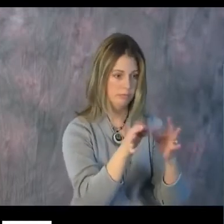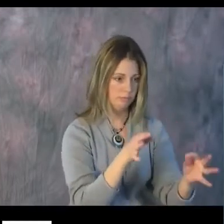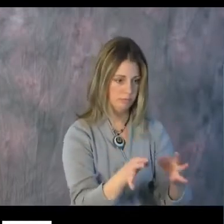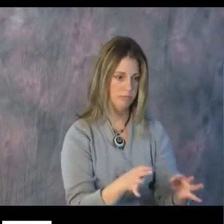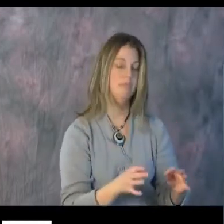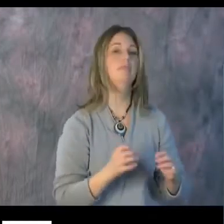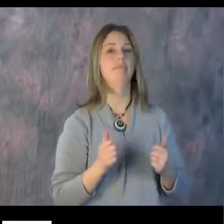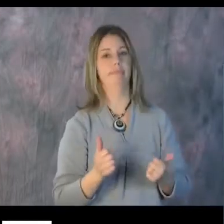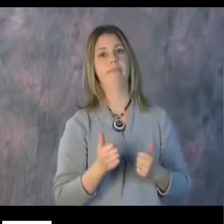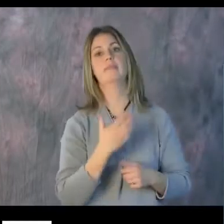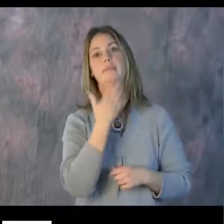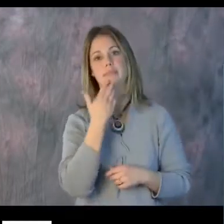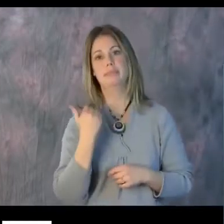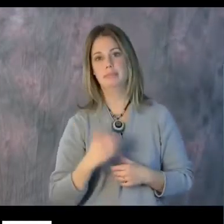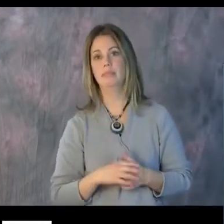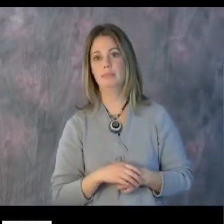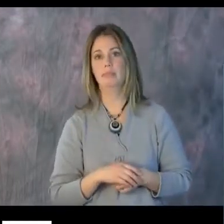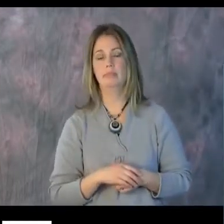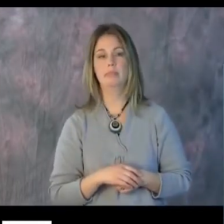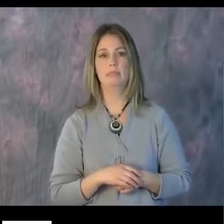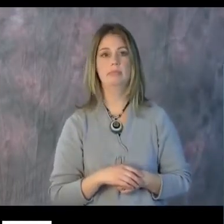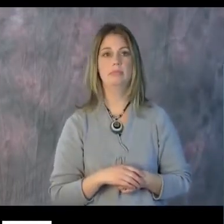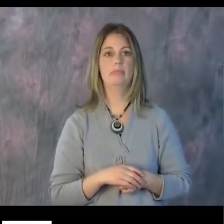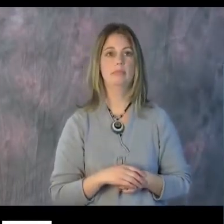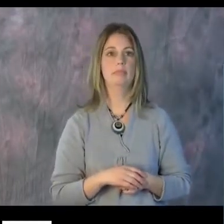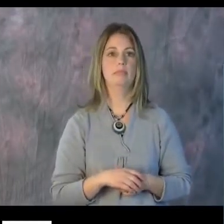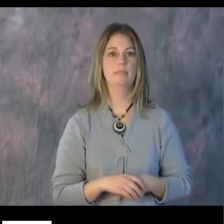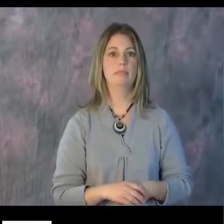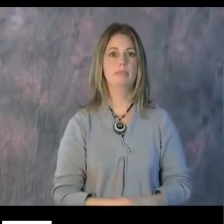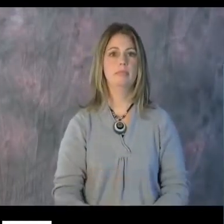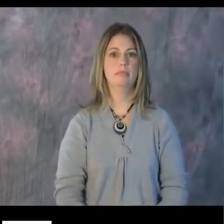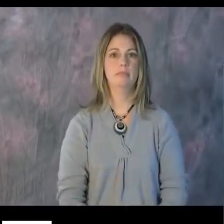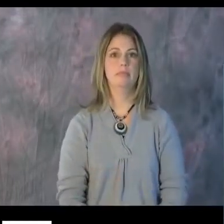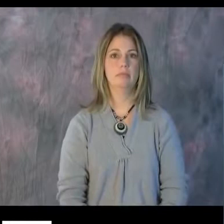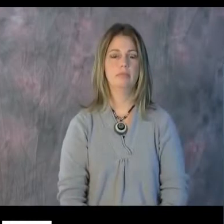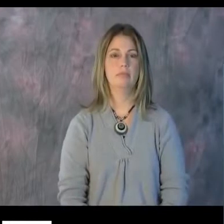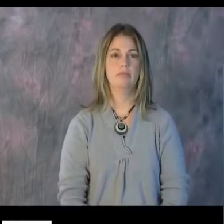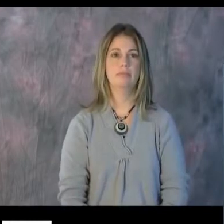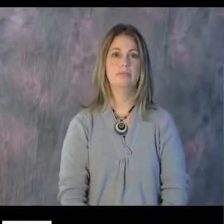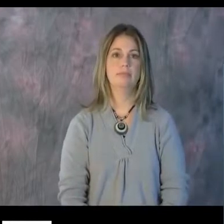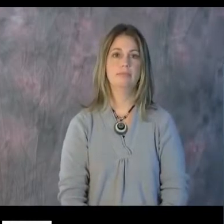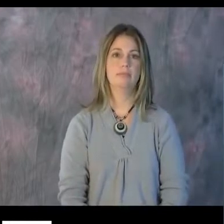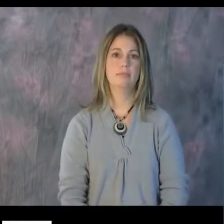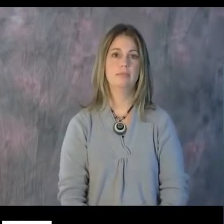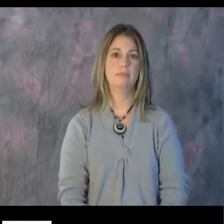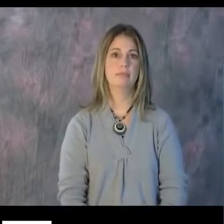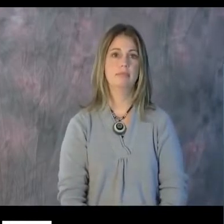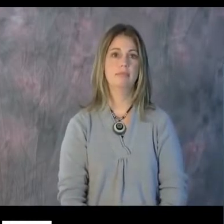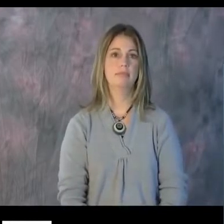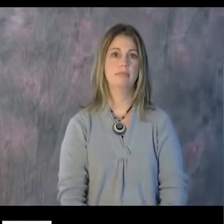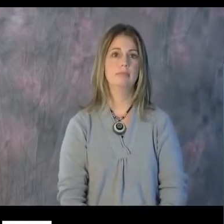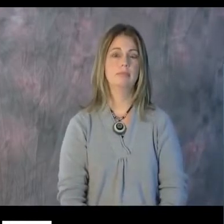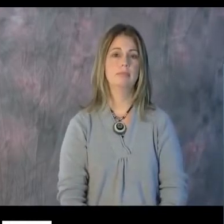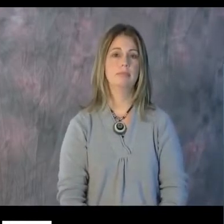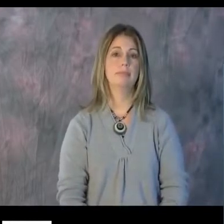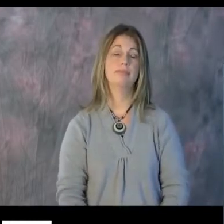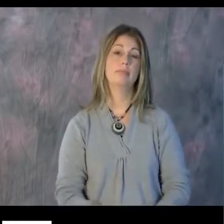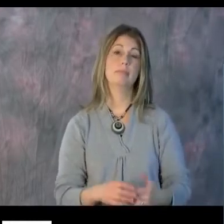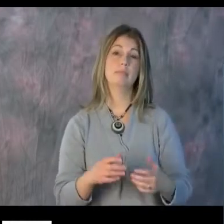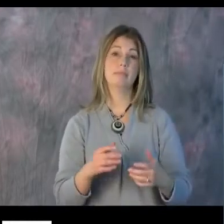or maybe you looked away, make sure you concentrate on what they're saying and you understand exactly what's being signed.